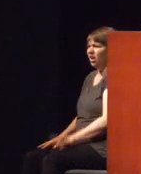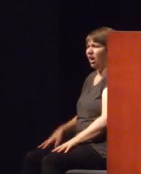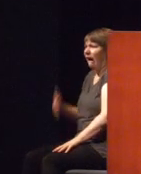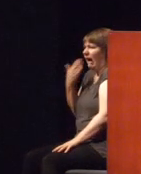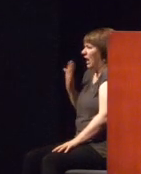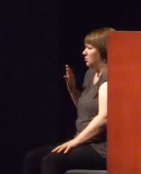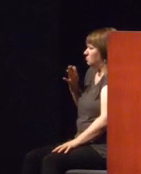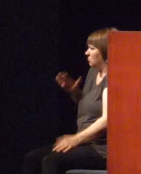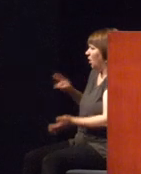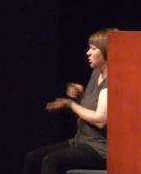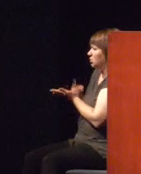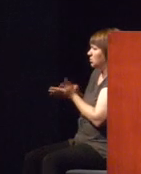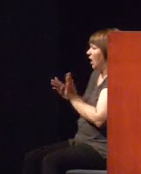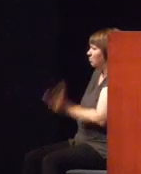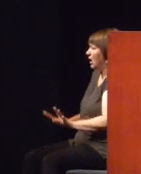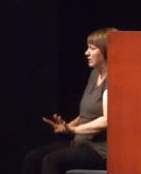don't even know what you're talking about.